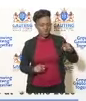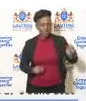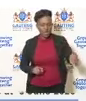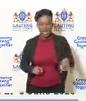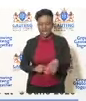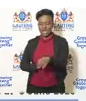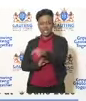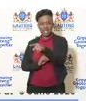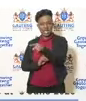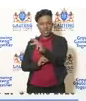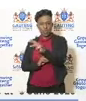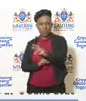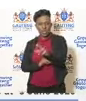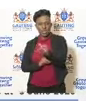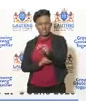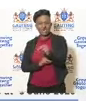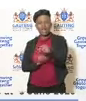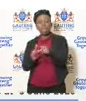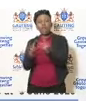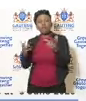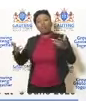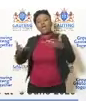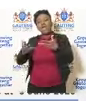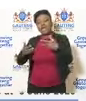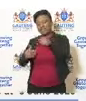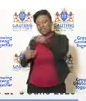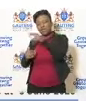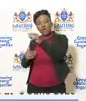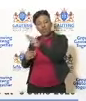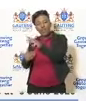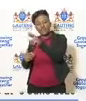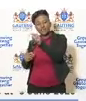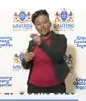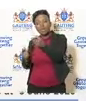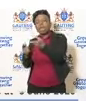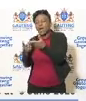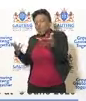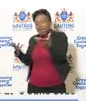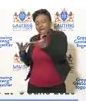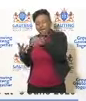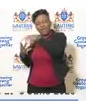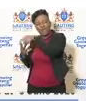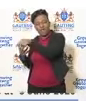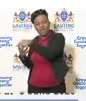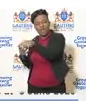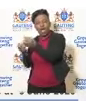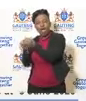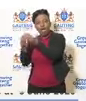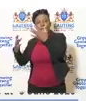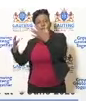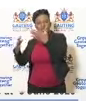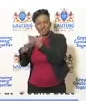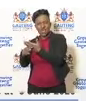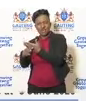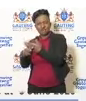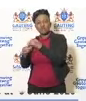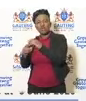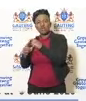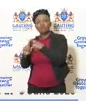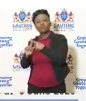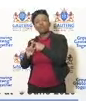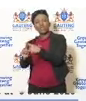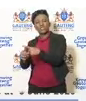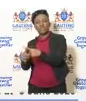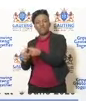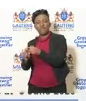where exactly in those areas? And how many cases are we having? Now you would see